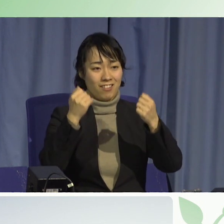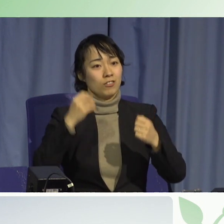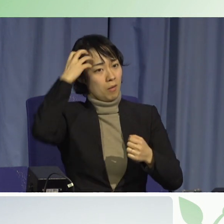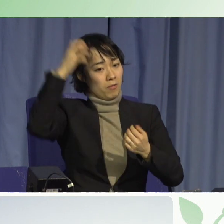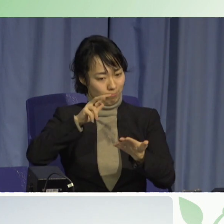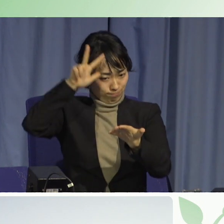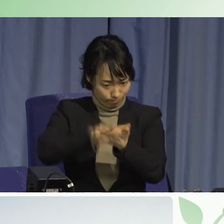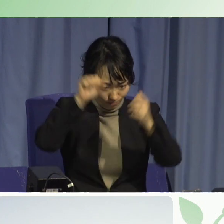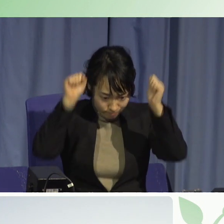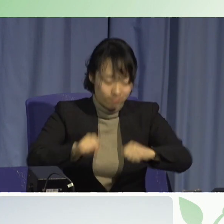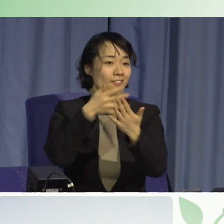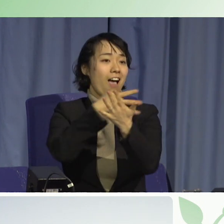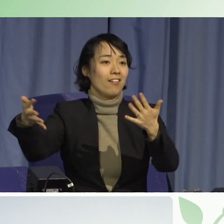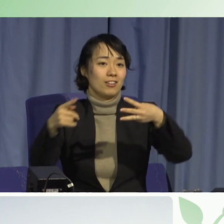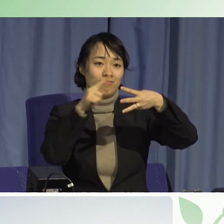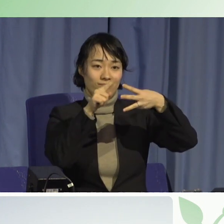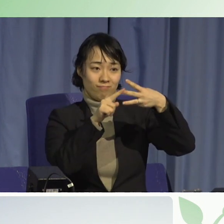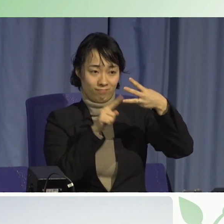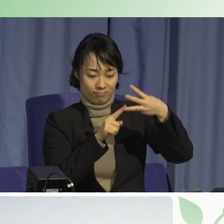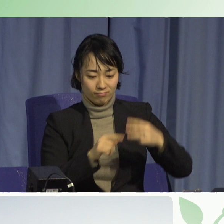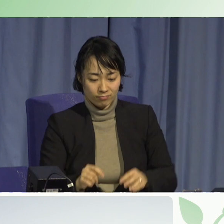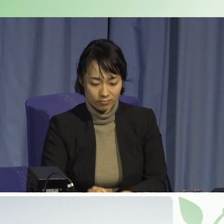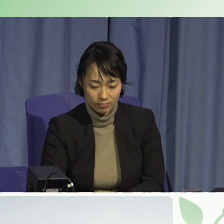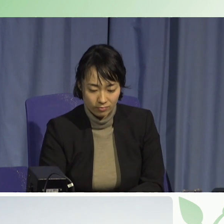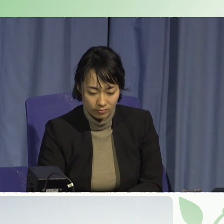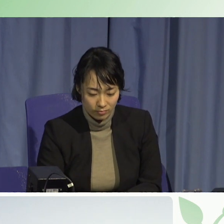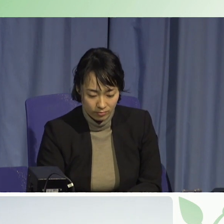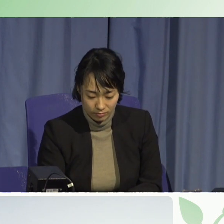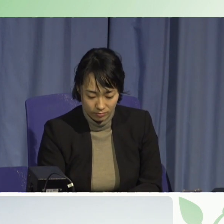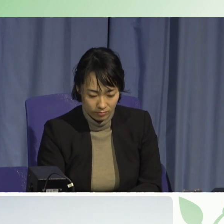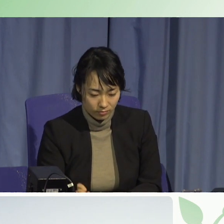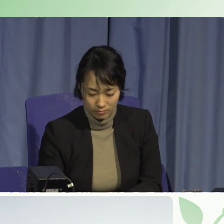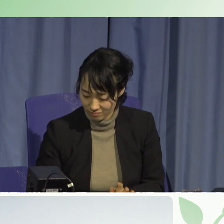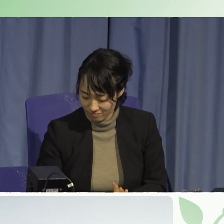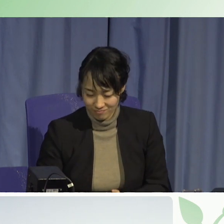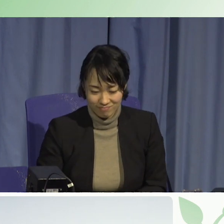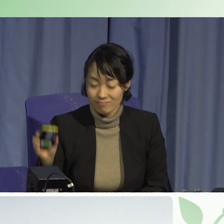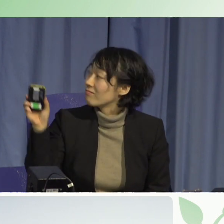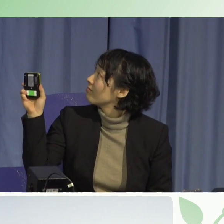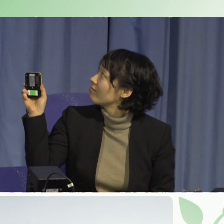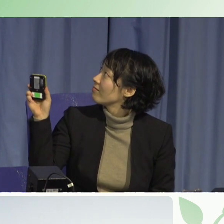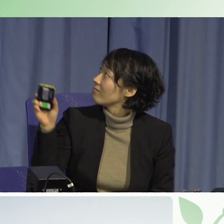studies and also the legal recognition of sign languages.